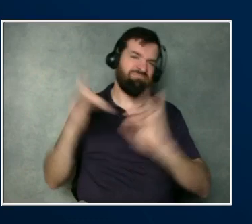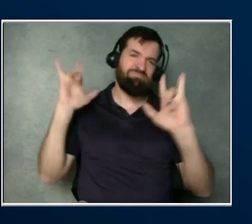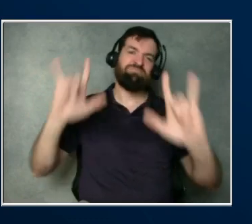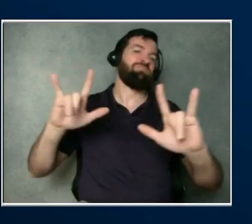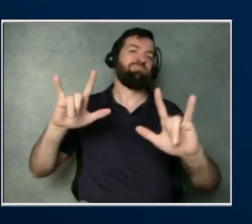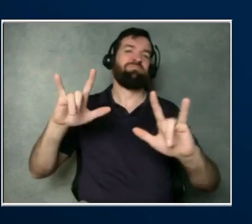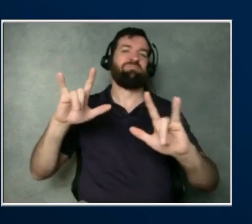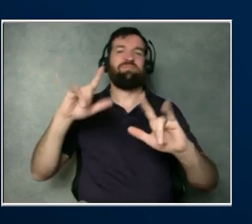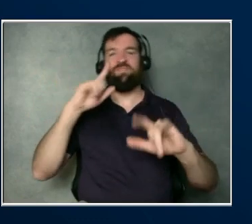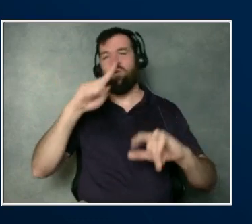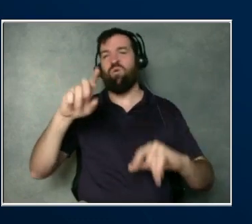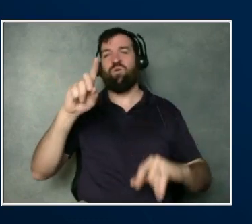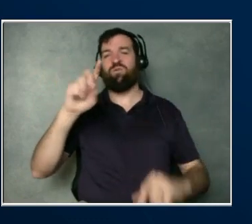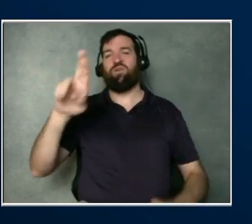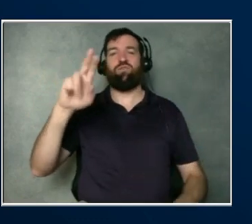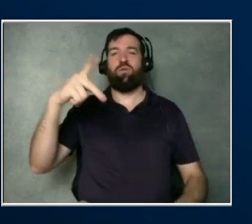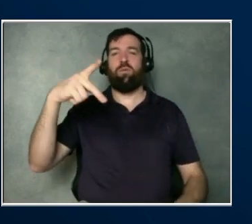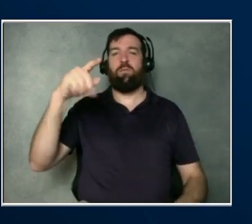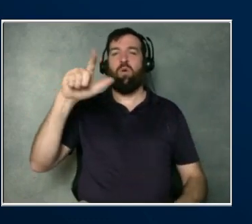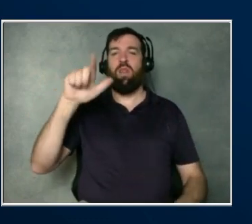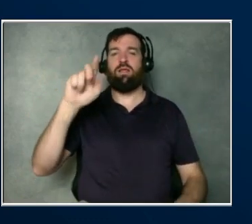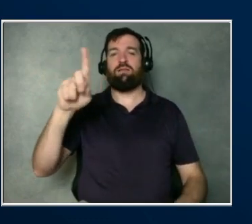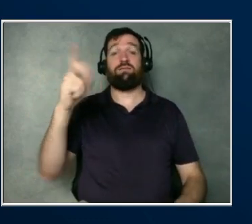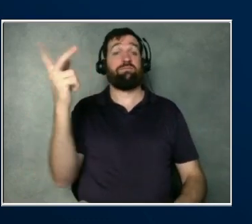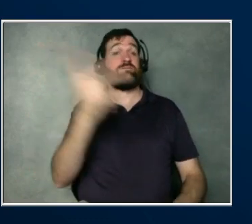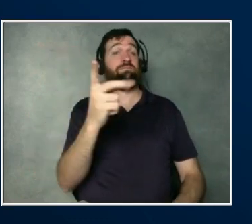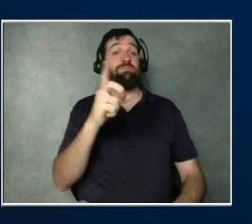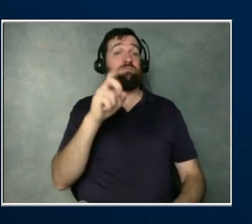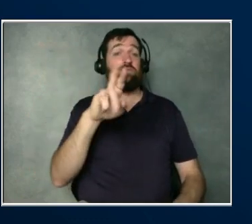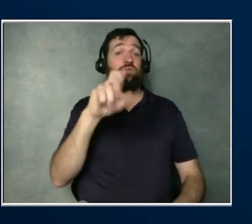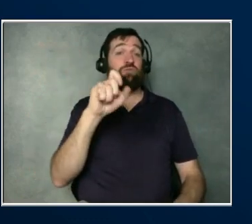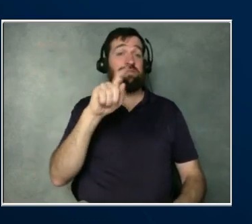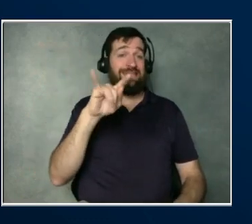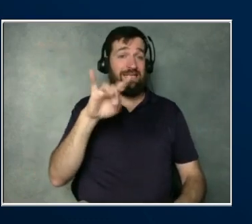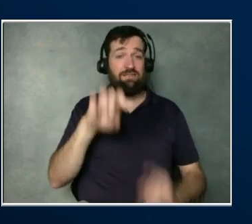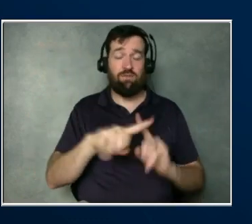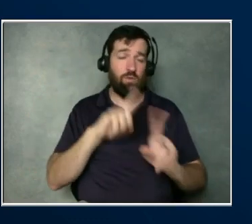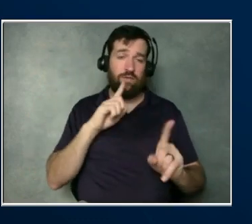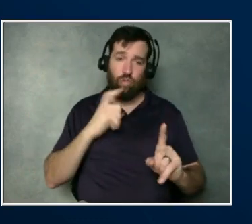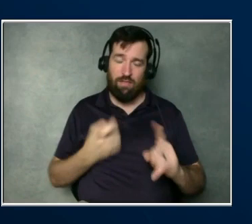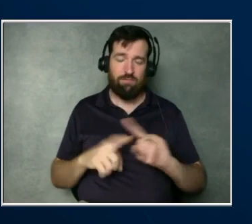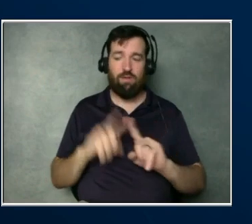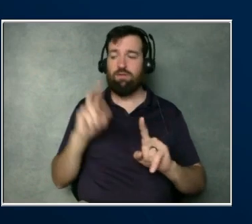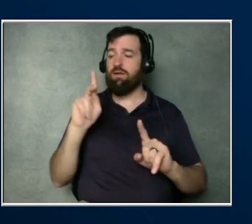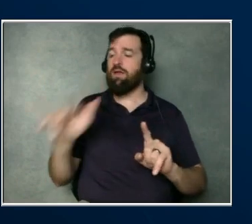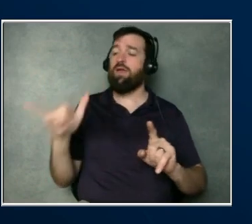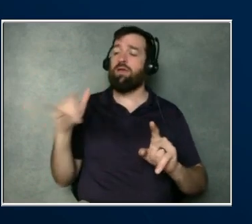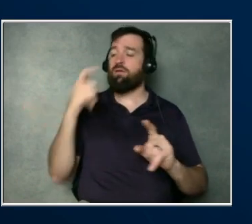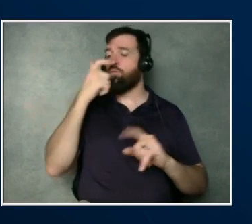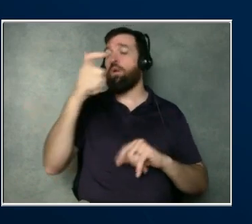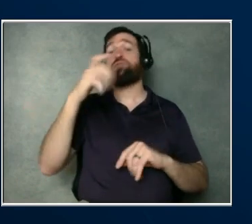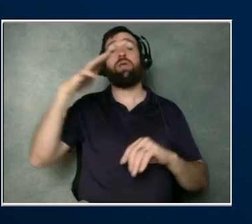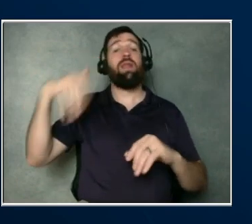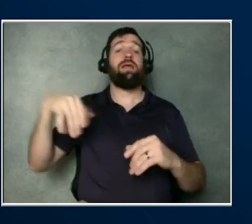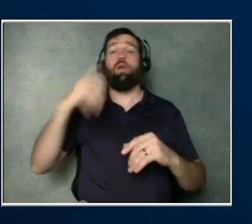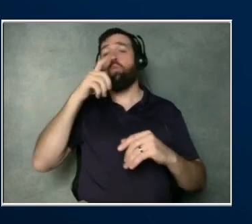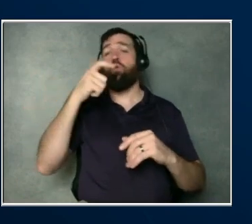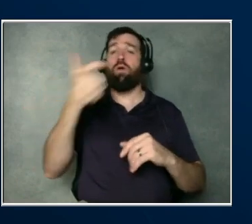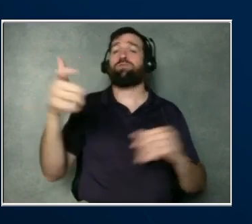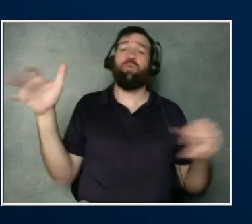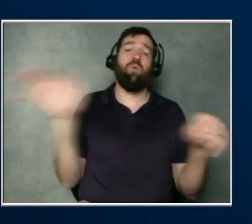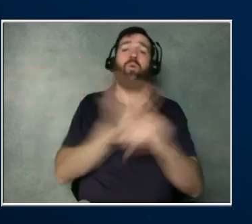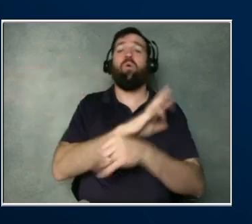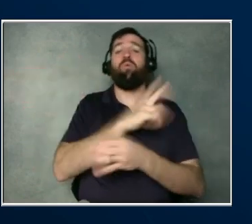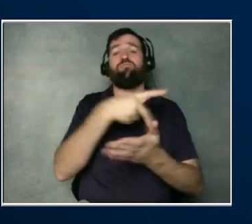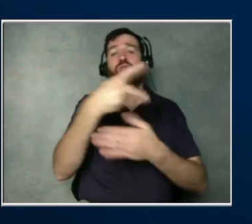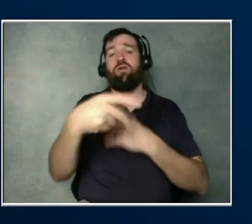So Hawkins, Stites, Dr. Stites, don't get jealous here. But Kay writes, I tuned in late. I'm going to listen to this whole program. I love